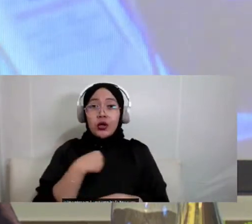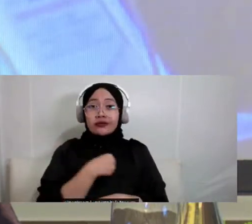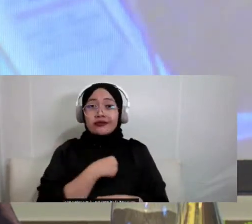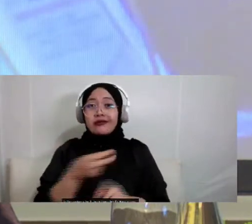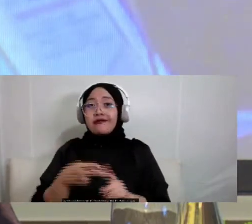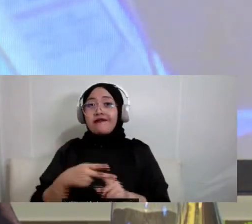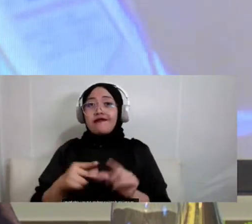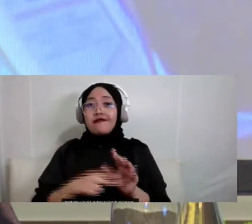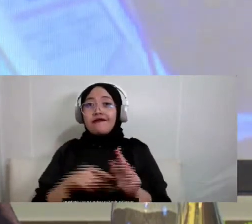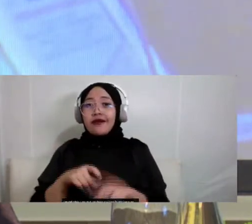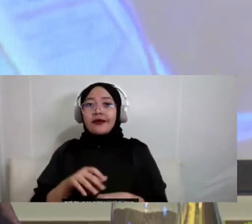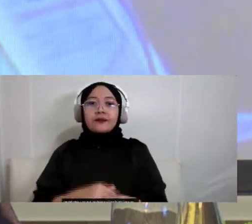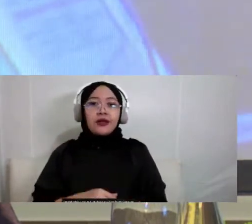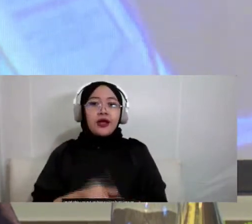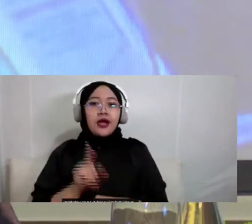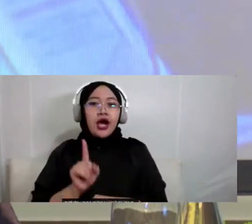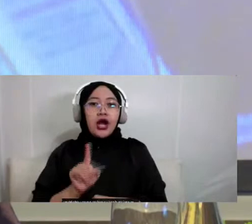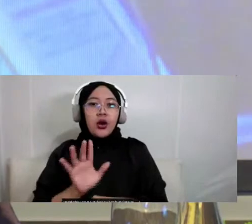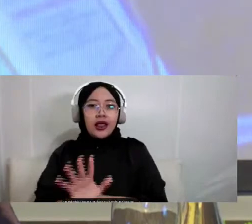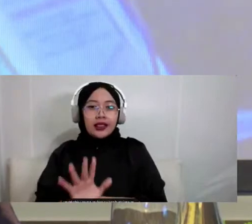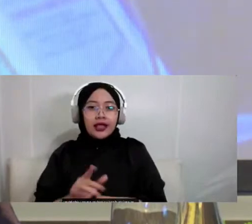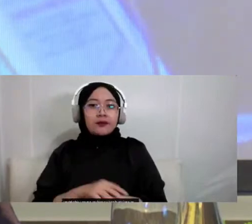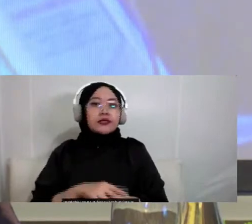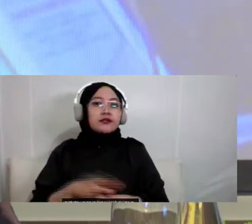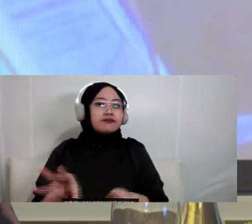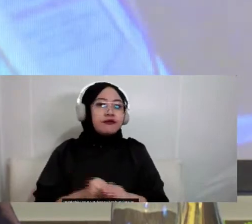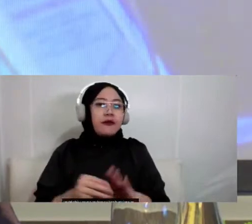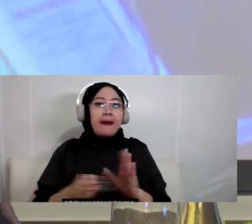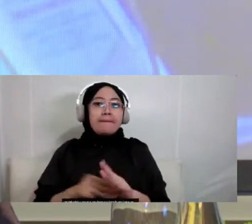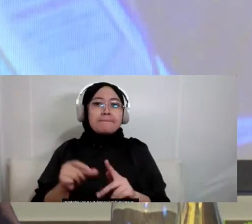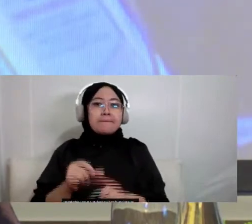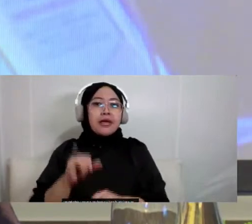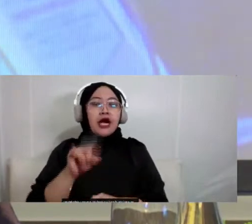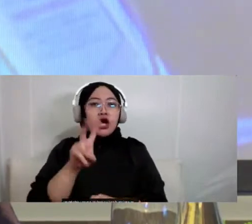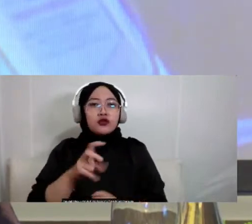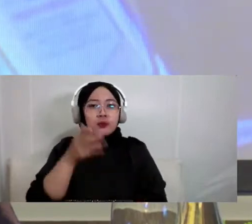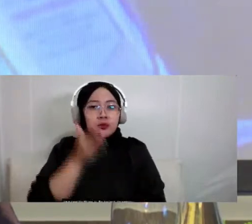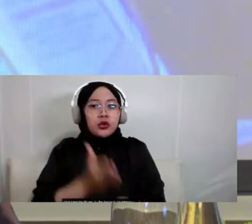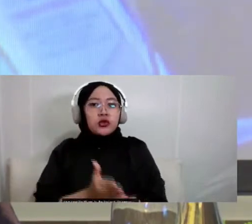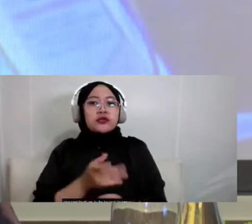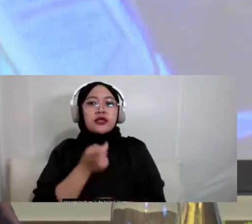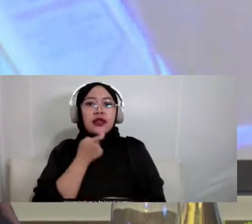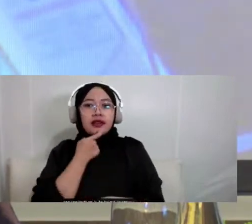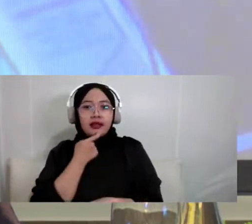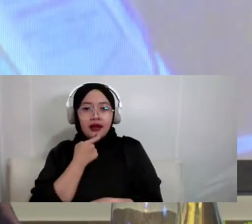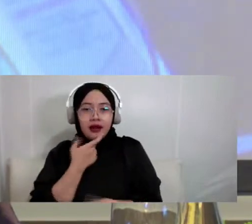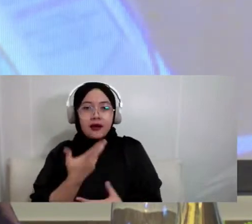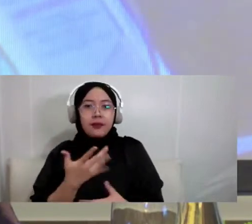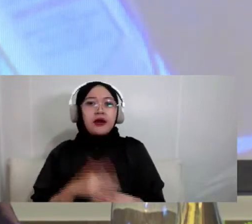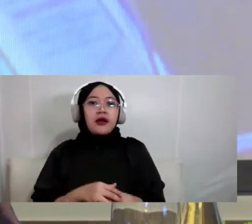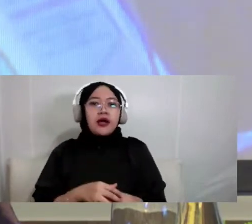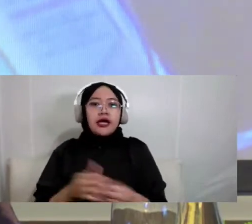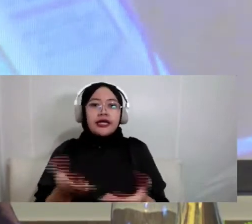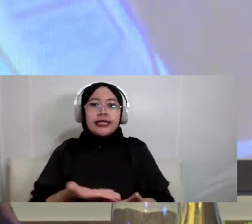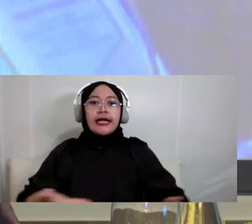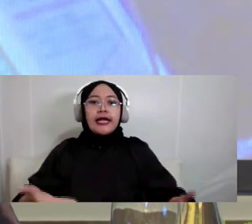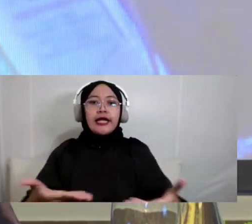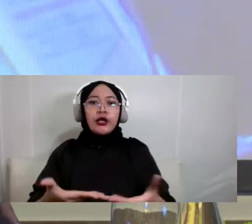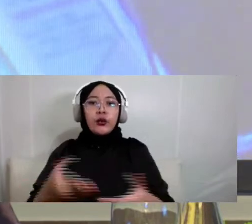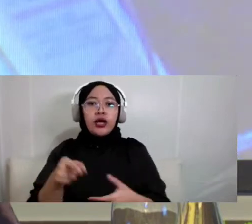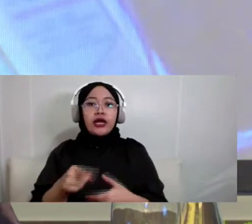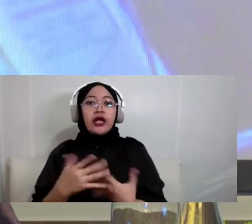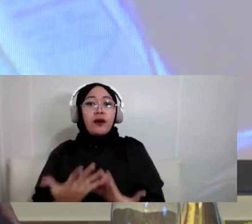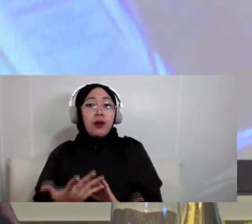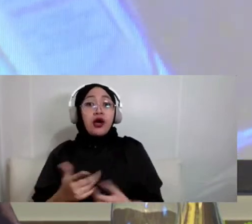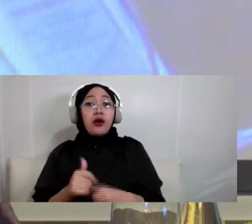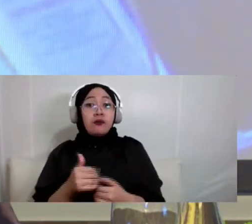we construct MPI, we need to decide on the deprivations in the environment. Is that sufficient if we say